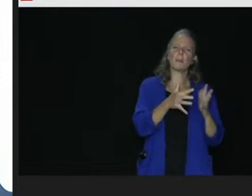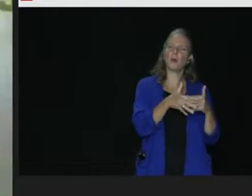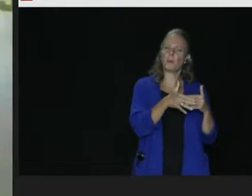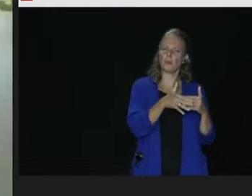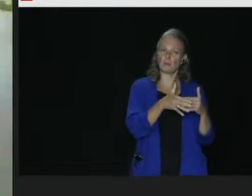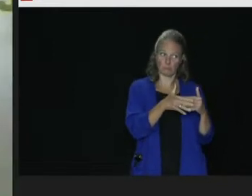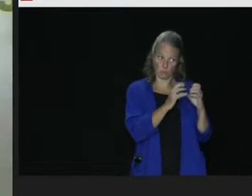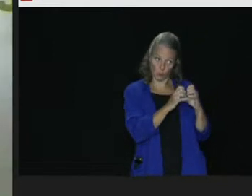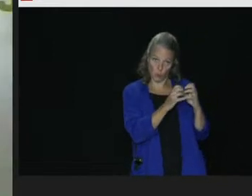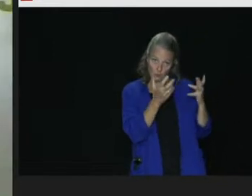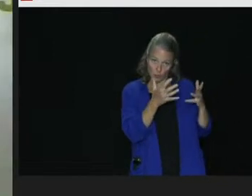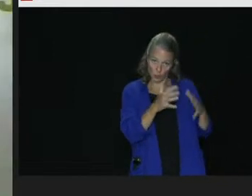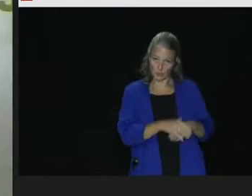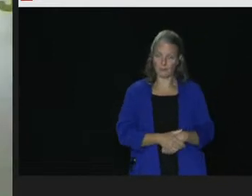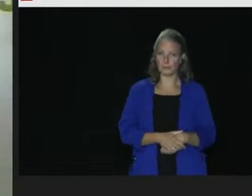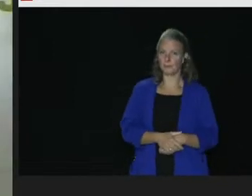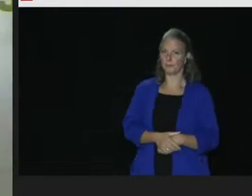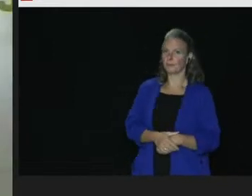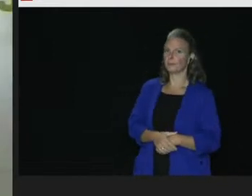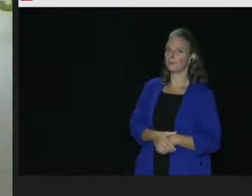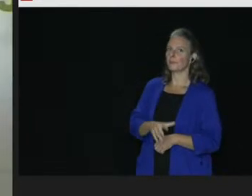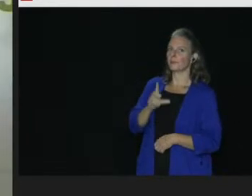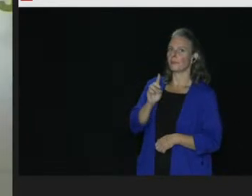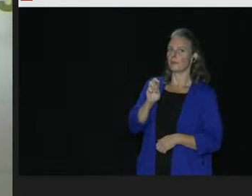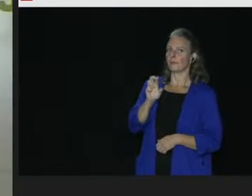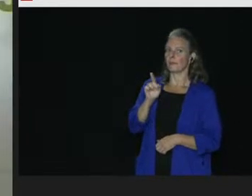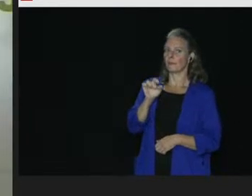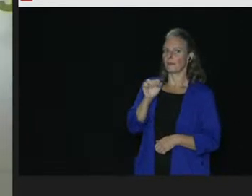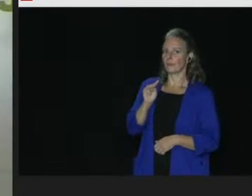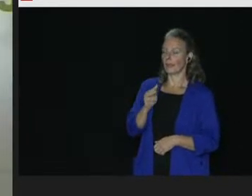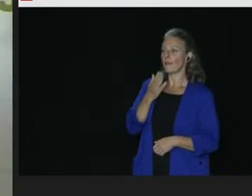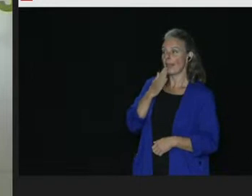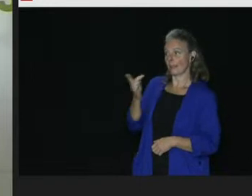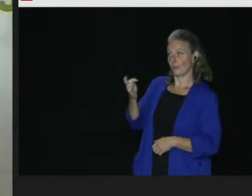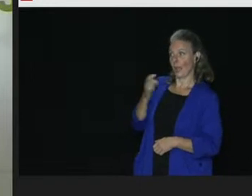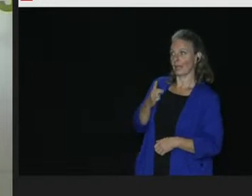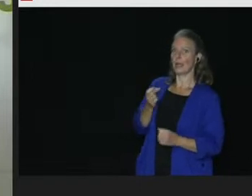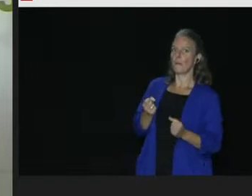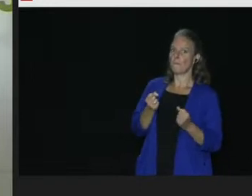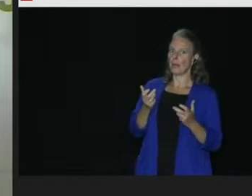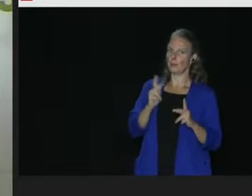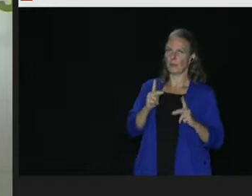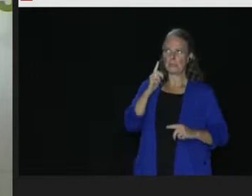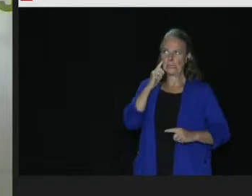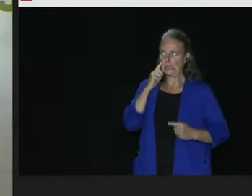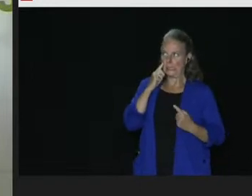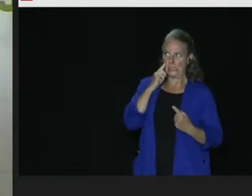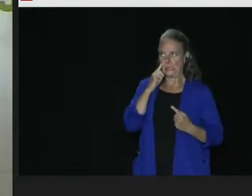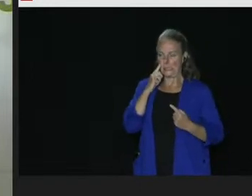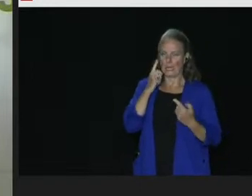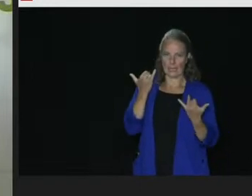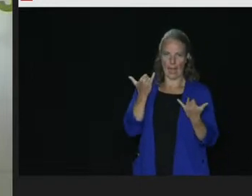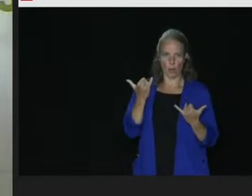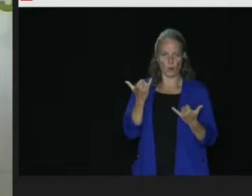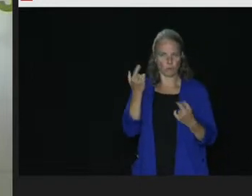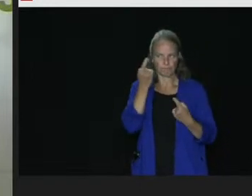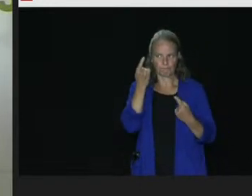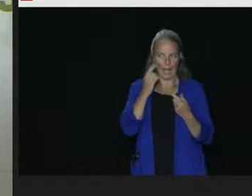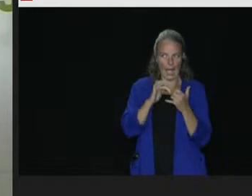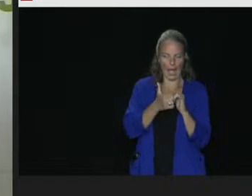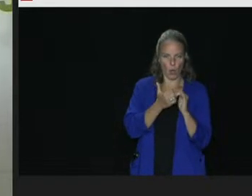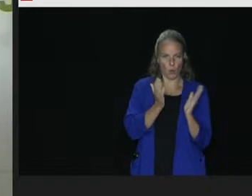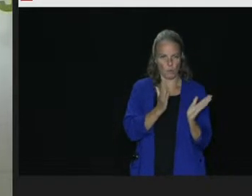Yes, thank you for the question. It's something that is uppermost on many Canadians' minds. We have been extremely active